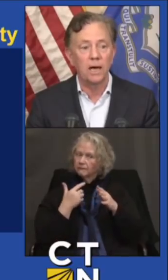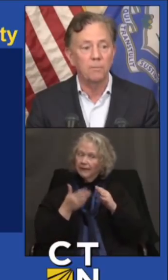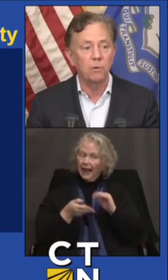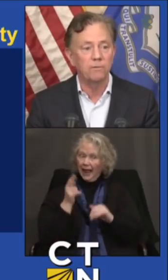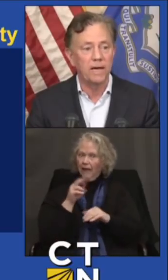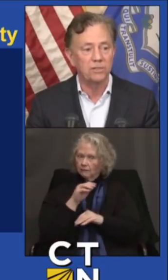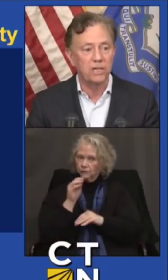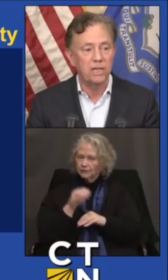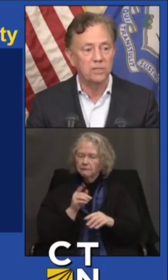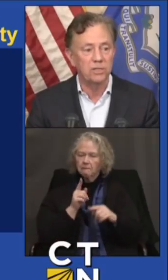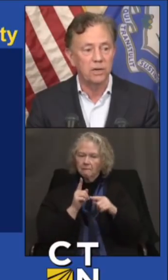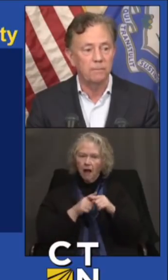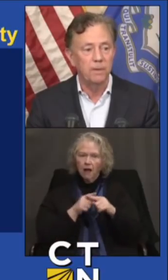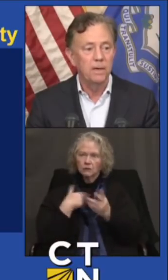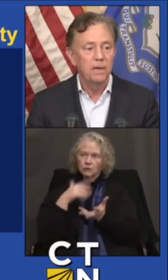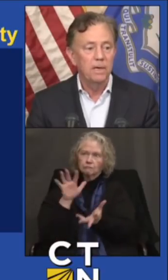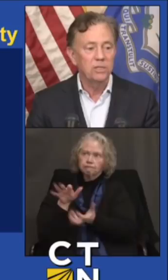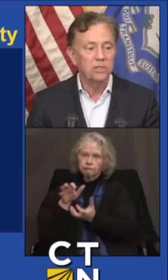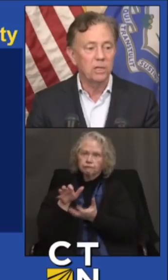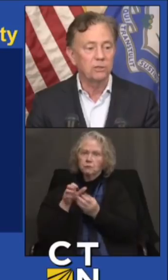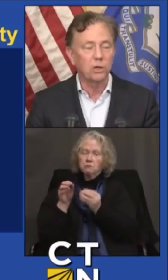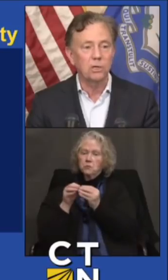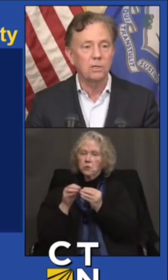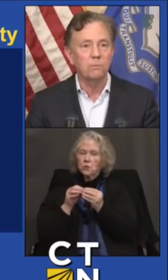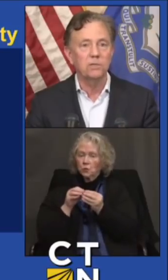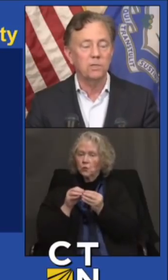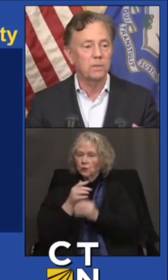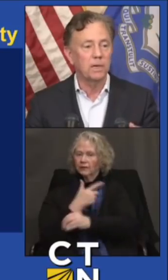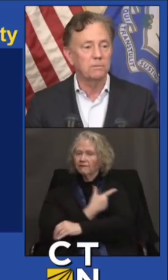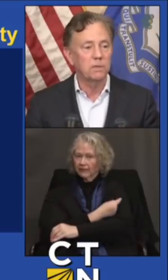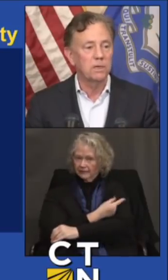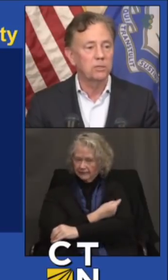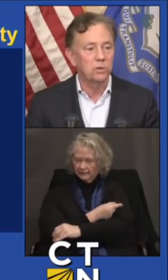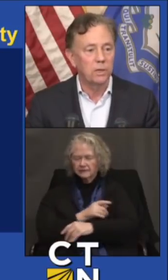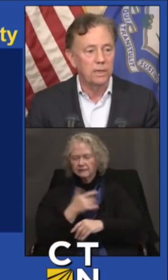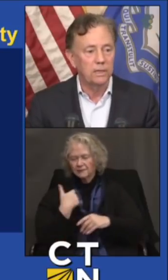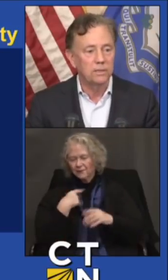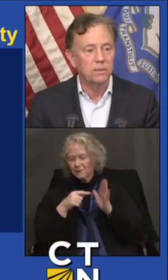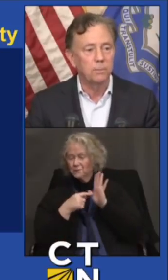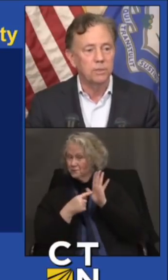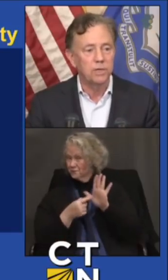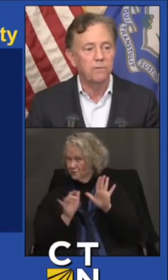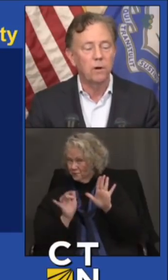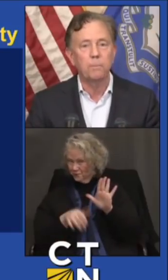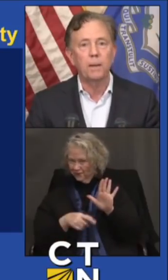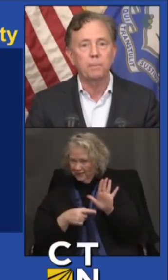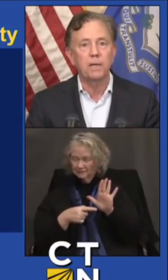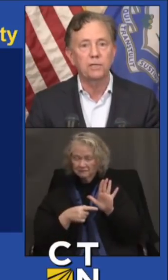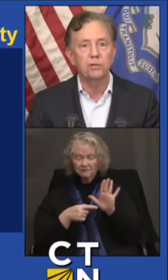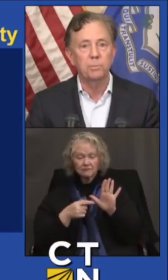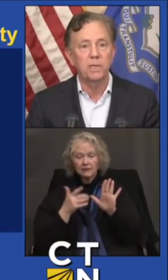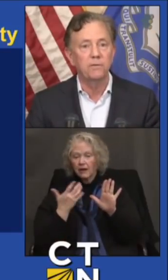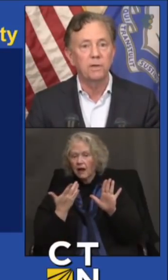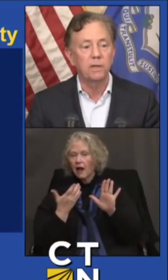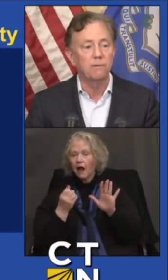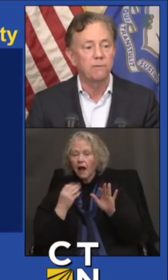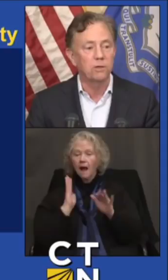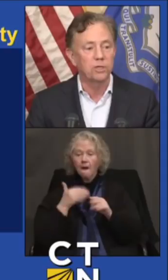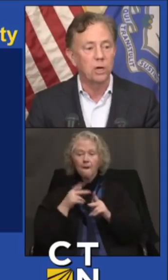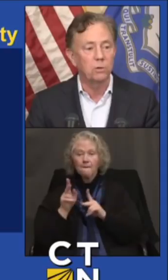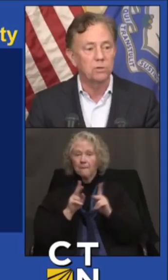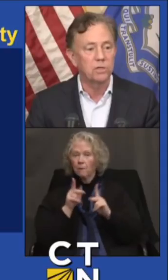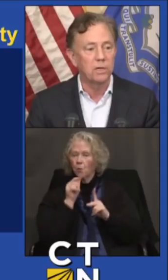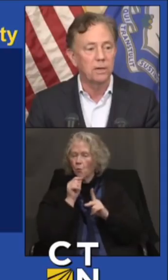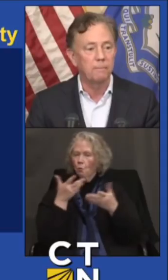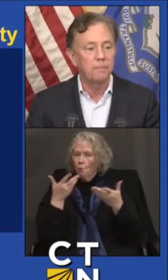getting a lot more vaccines. Just a little chart that we sometimes enjoy. The percent of our population who have been given their